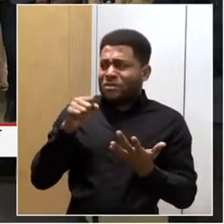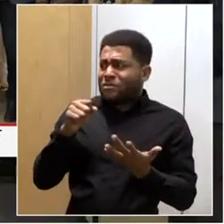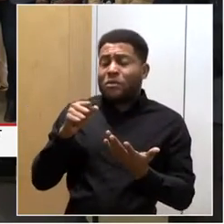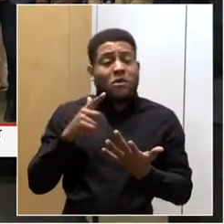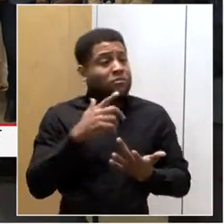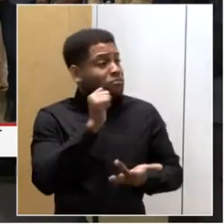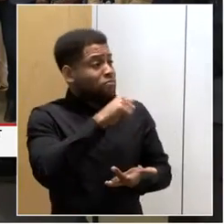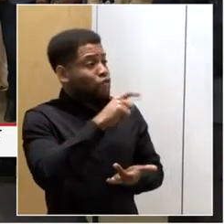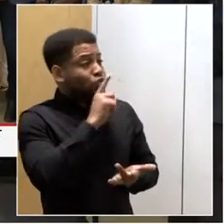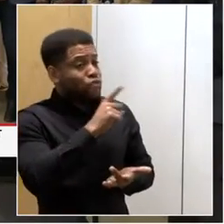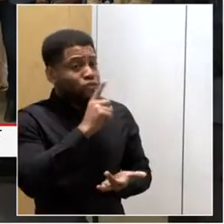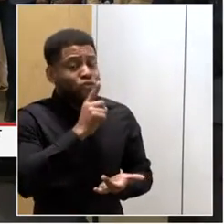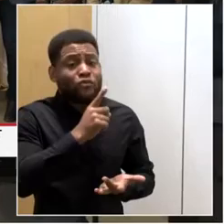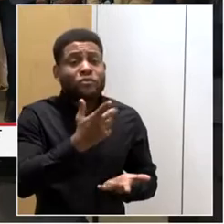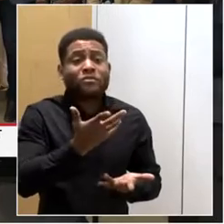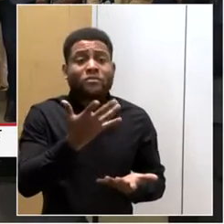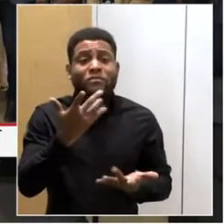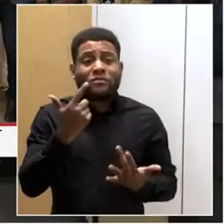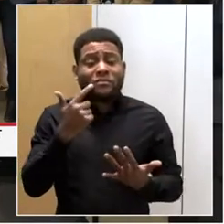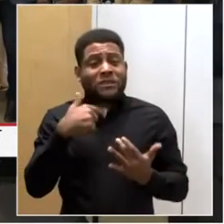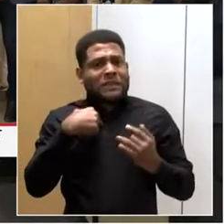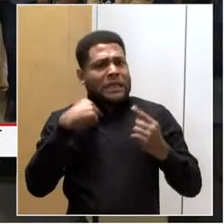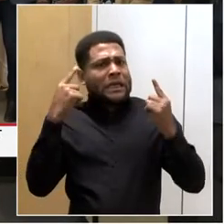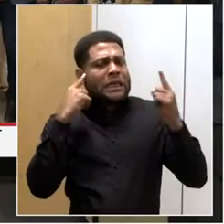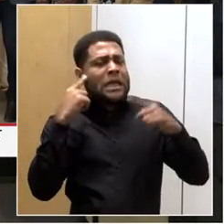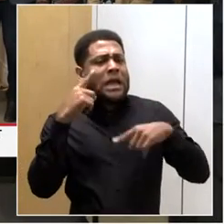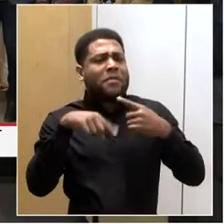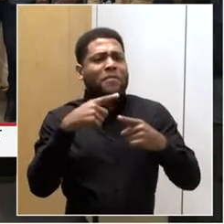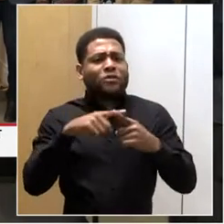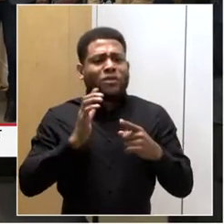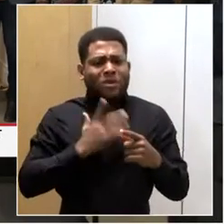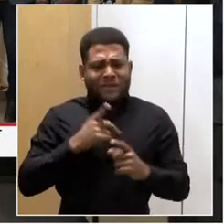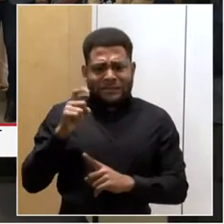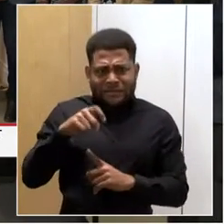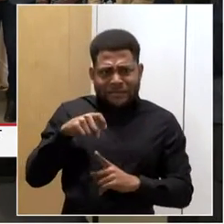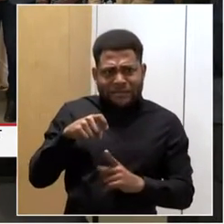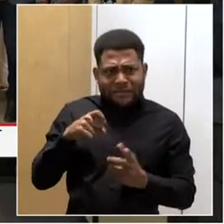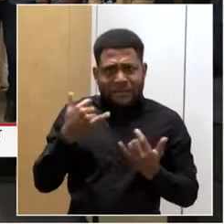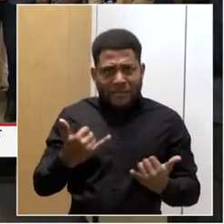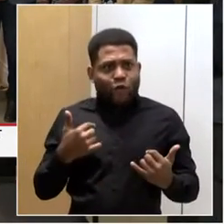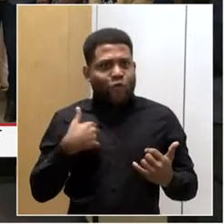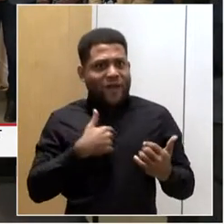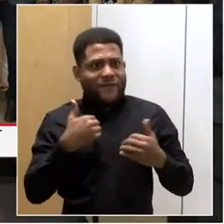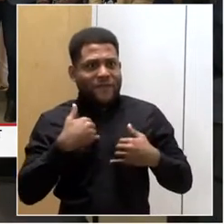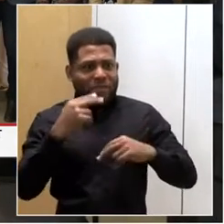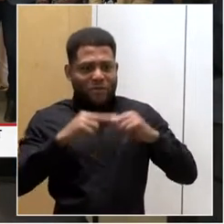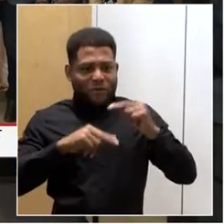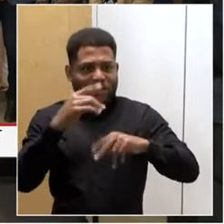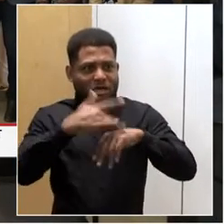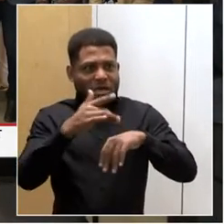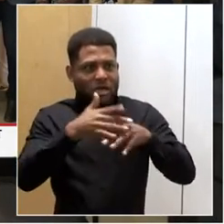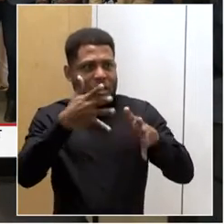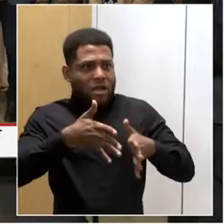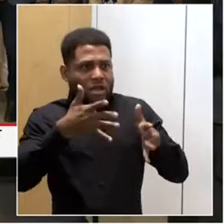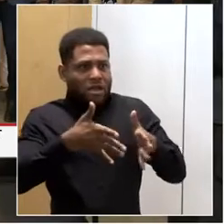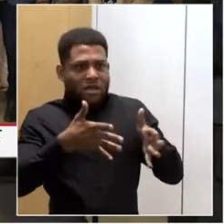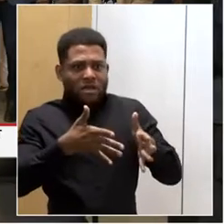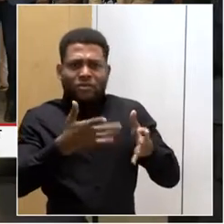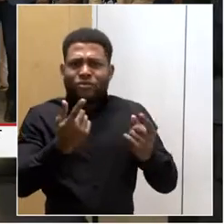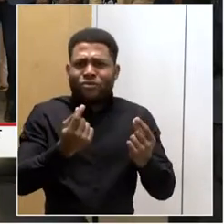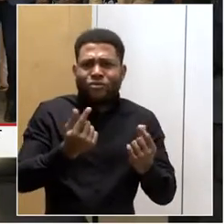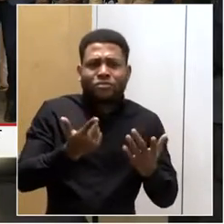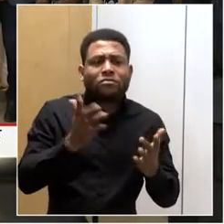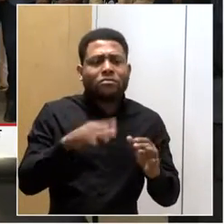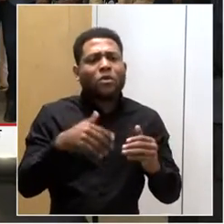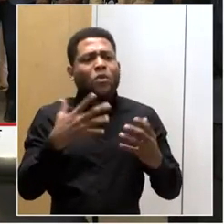our acute needs are as we have more retail vacancy right now. We want to turn that into productive use. We